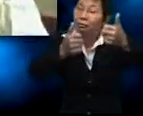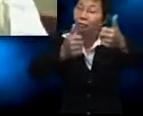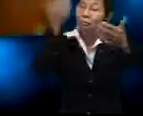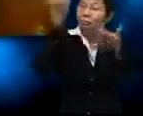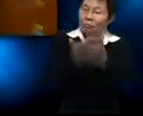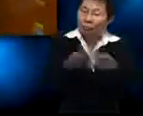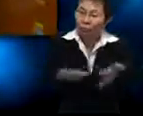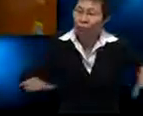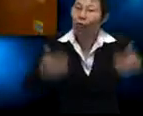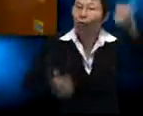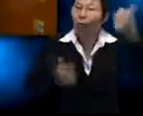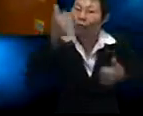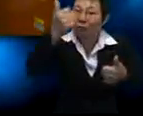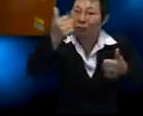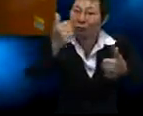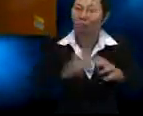first?